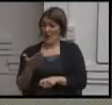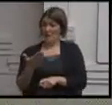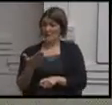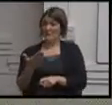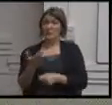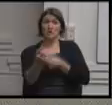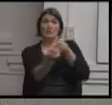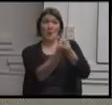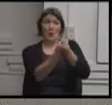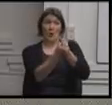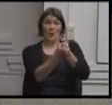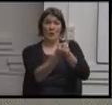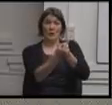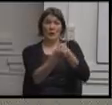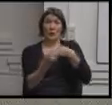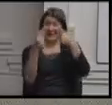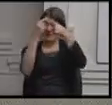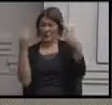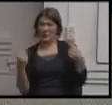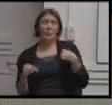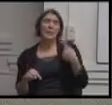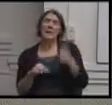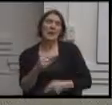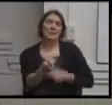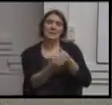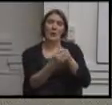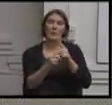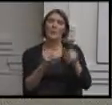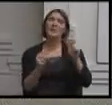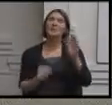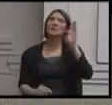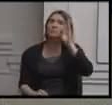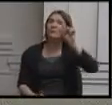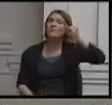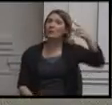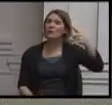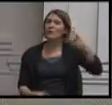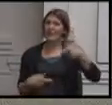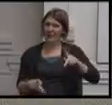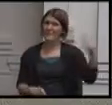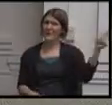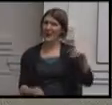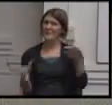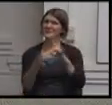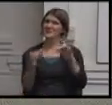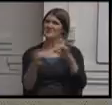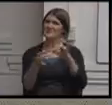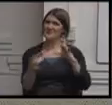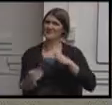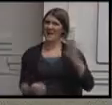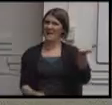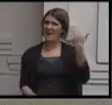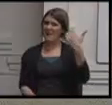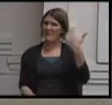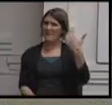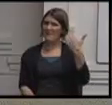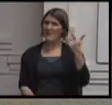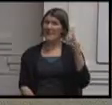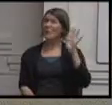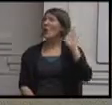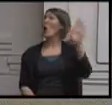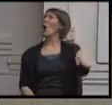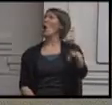with, then he won't get it. But if we don't listen to him, if we don't let him come here and speak, then we don't